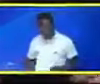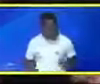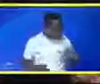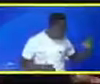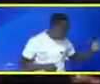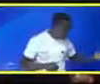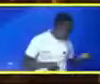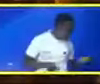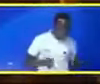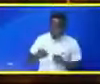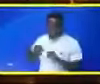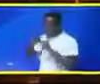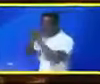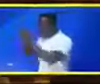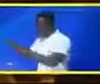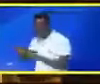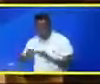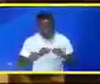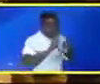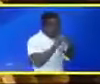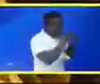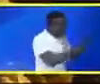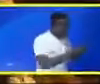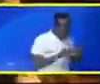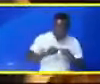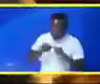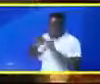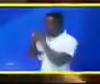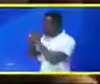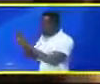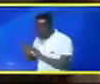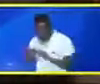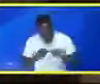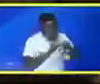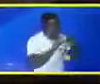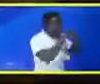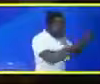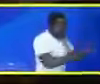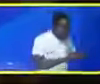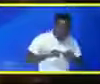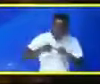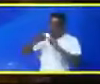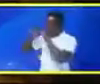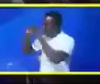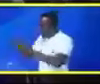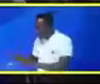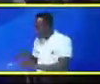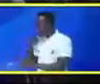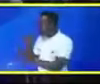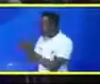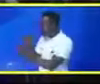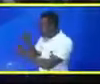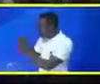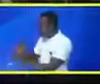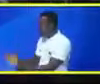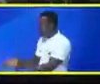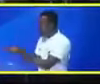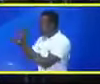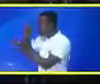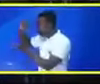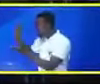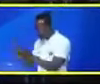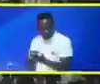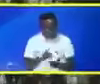Blessings of grace. Bless you, bless you, bless you, bless you. Tell them you remain lifted forever.